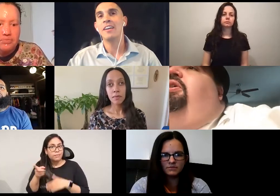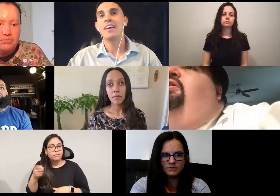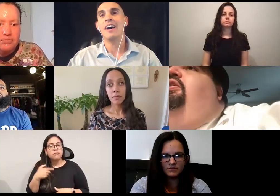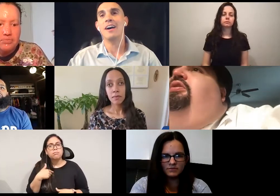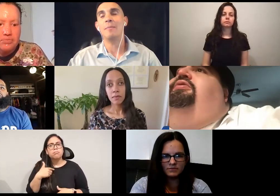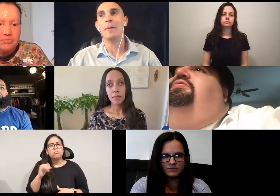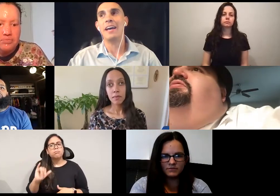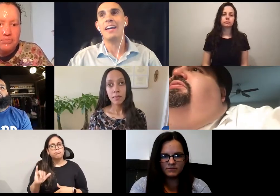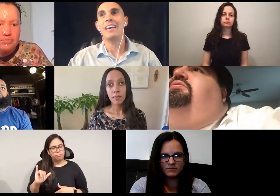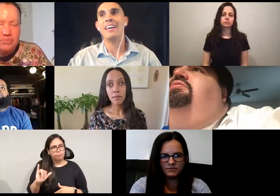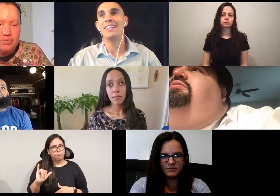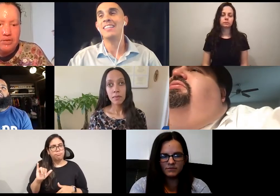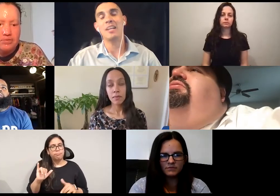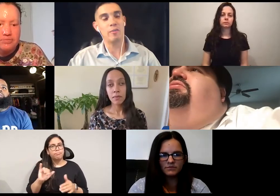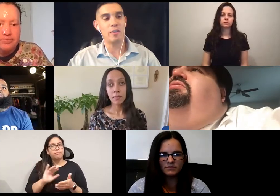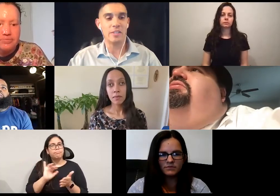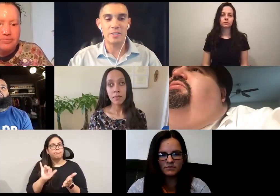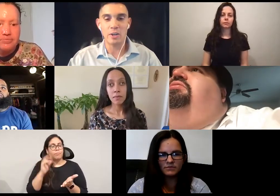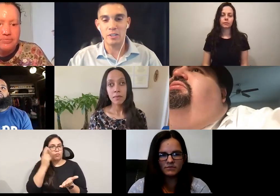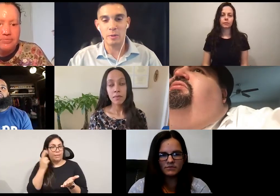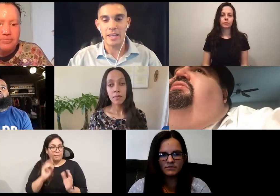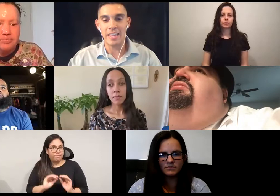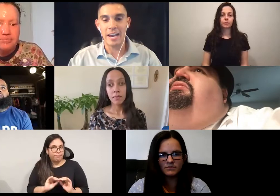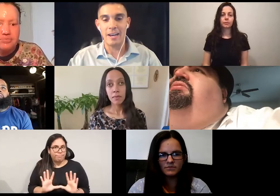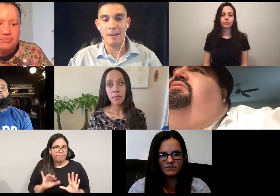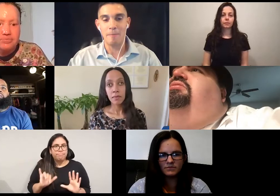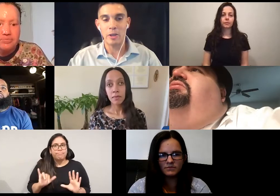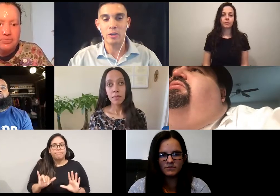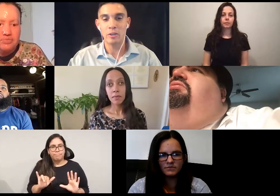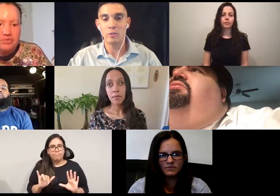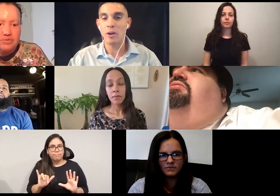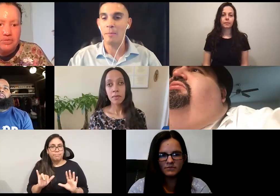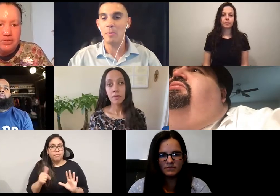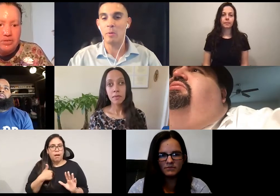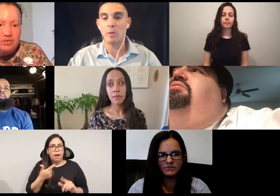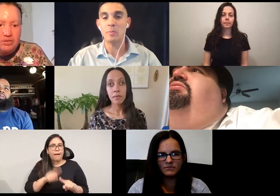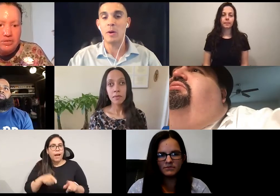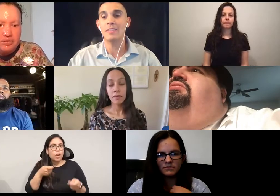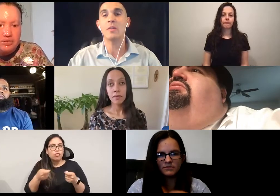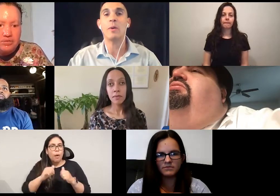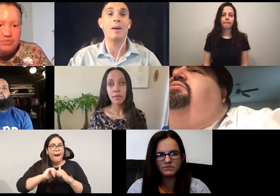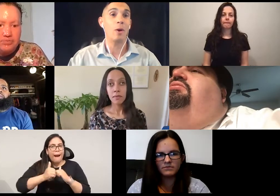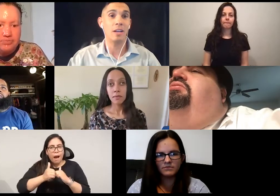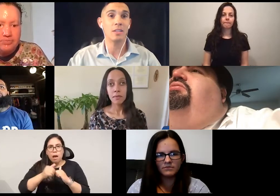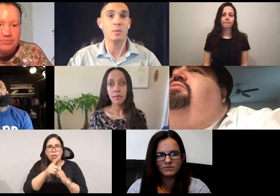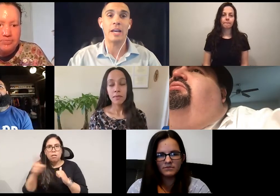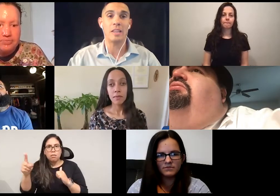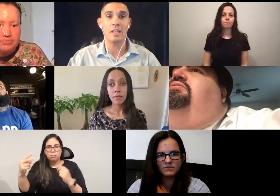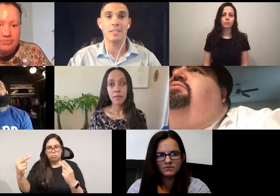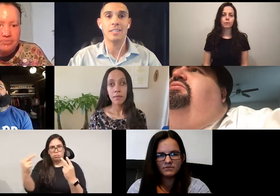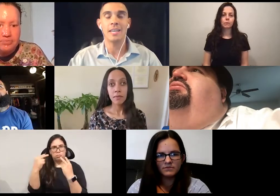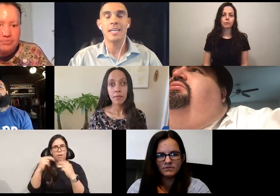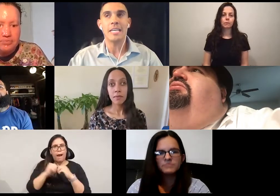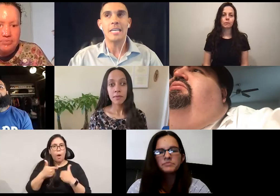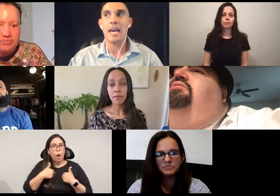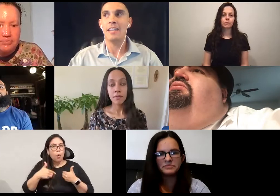clear in these interviews that I started doing that I couldn't control how people would respond to the way I walked or the way I